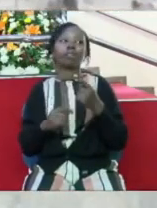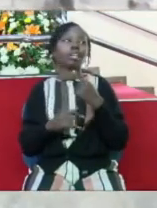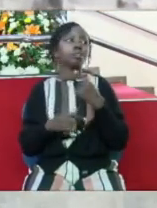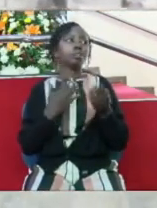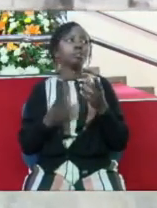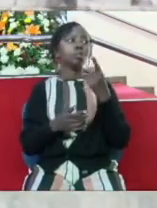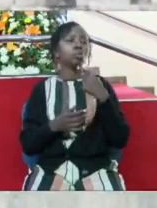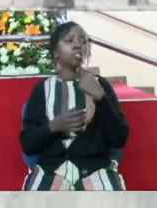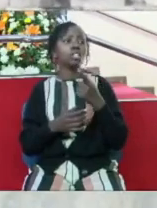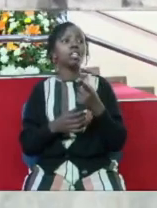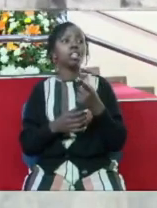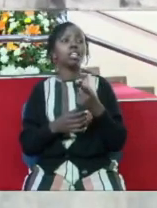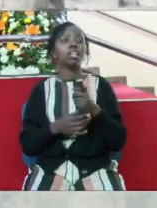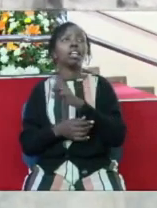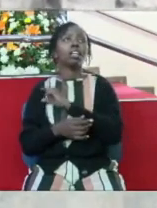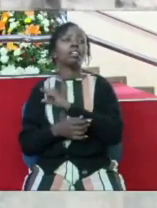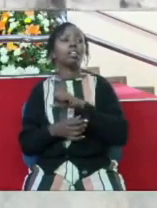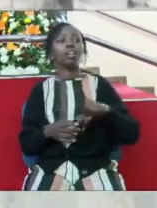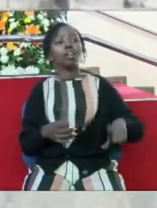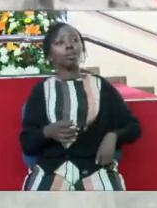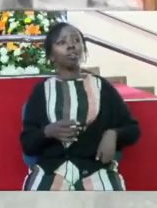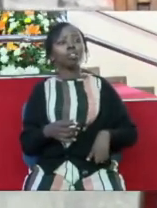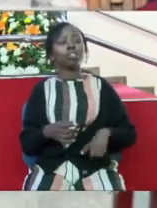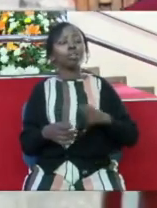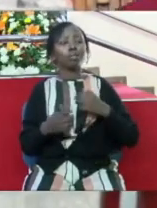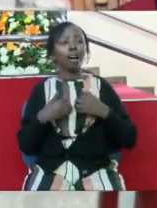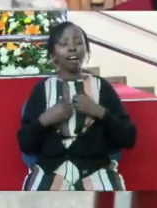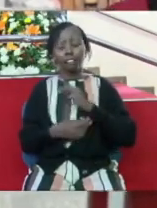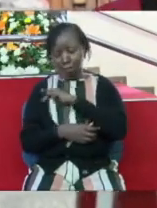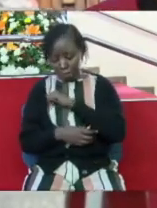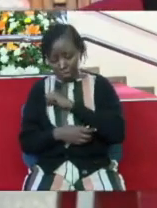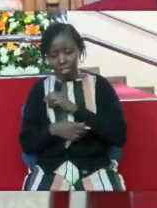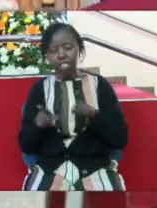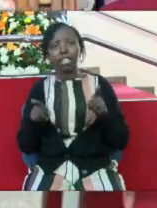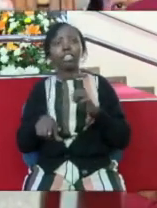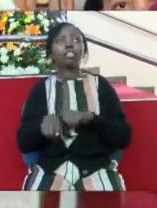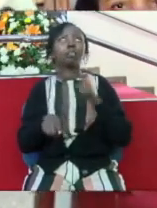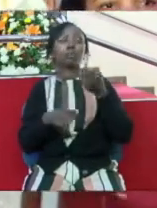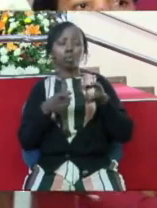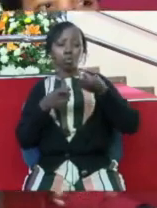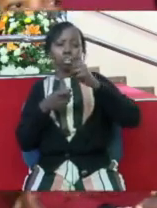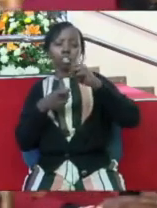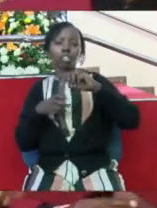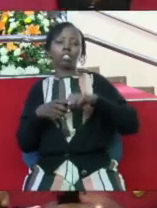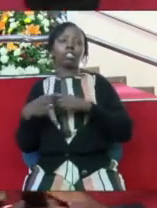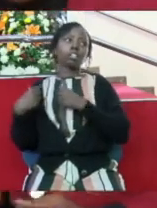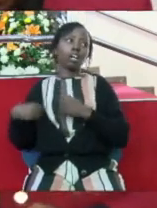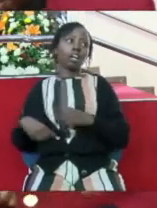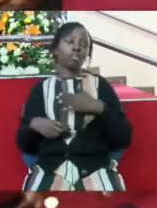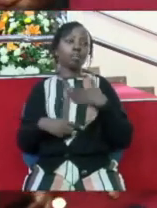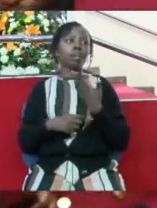that I may reduce. Ya kwamba ukaambia Mungu niweze kupungua. Increase in me. Ongezeka ndani yangu. Increase in